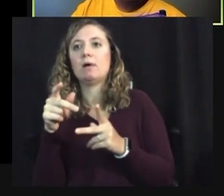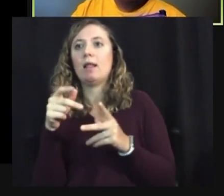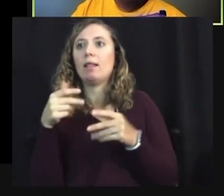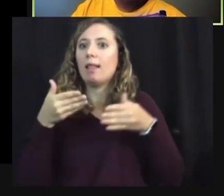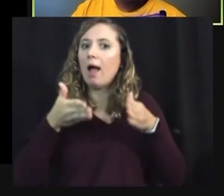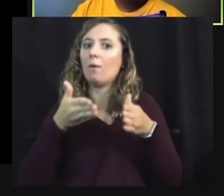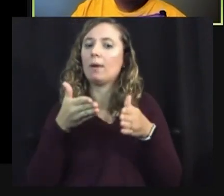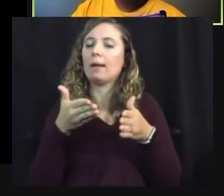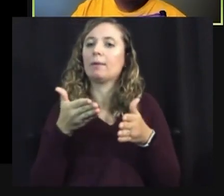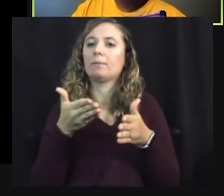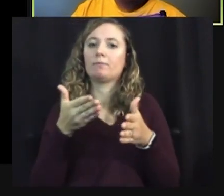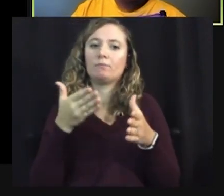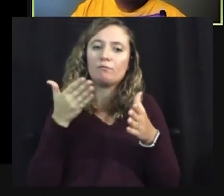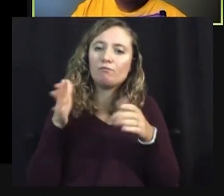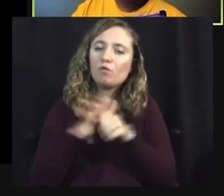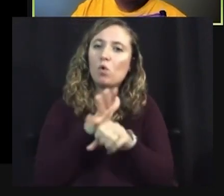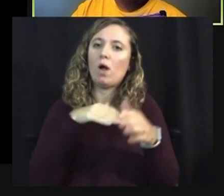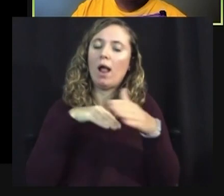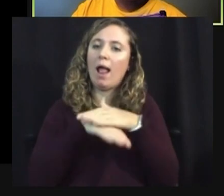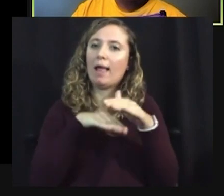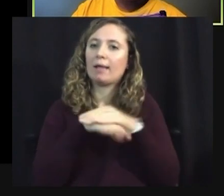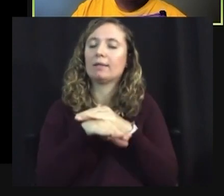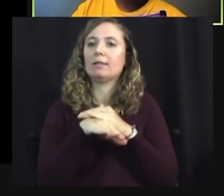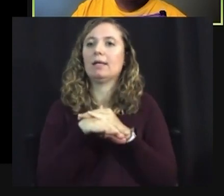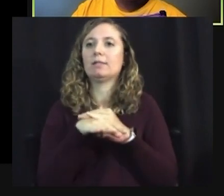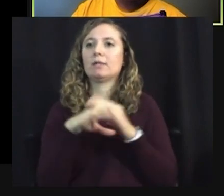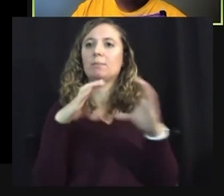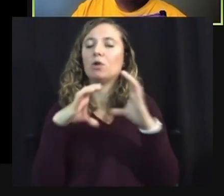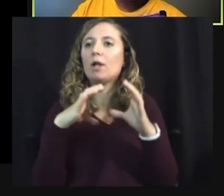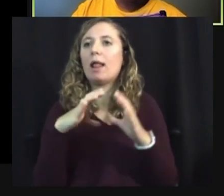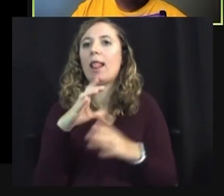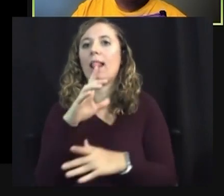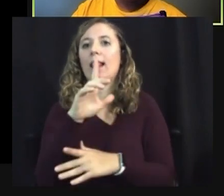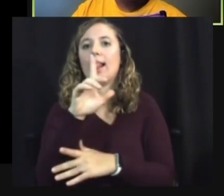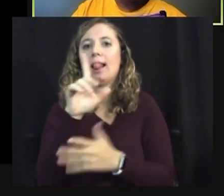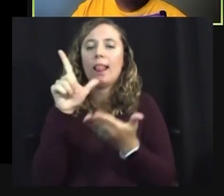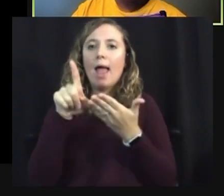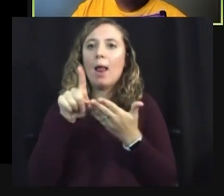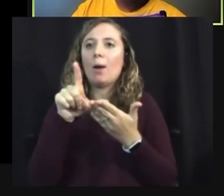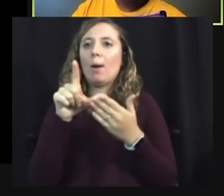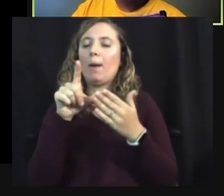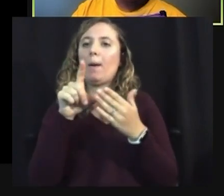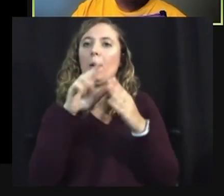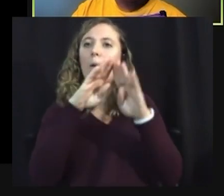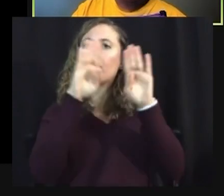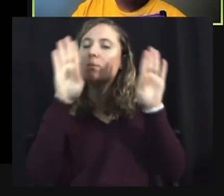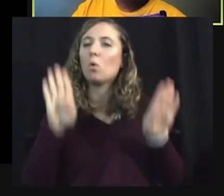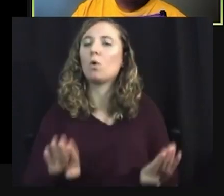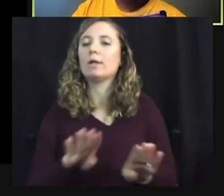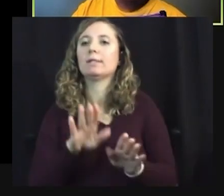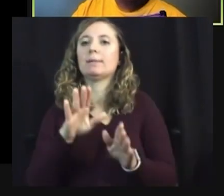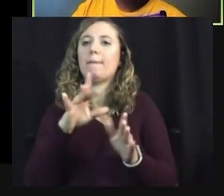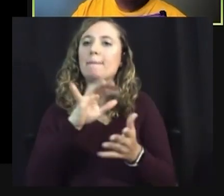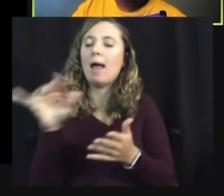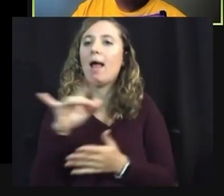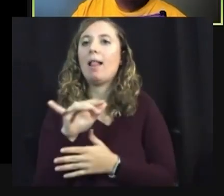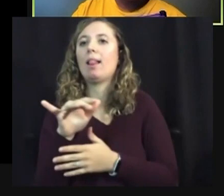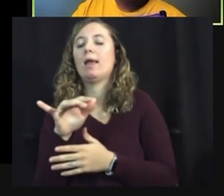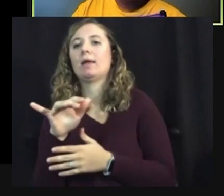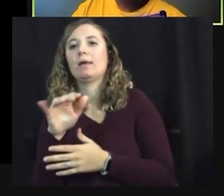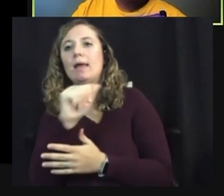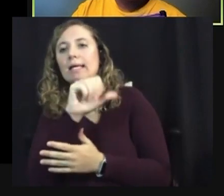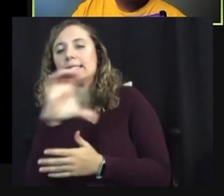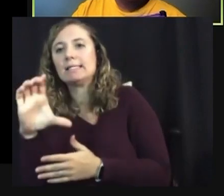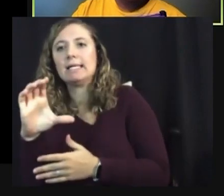robust communication through letterboard spelling, typing, AAC speech generating devices, sign languages,